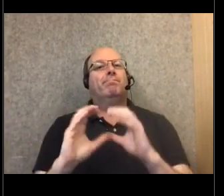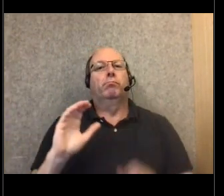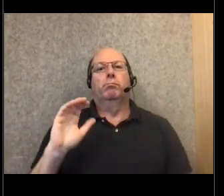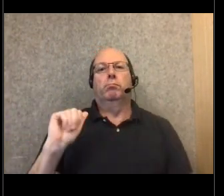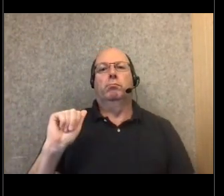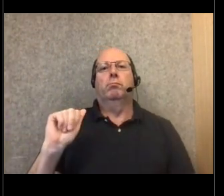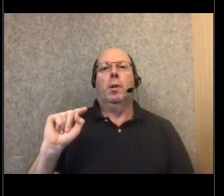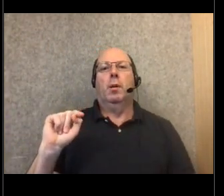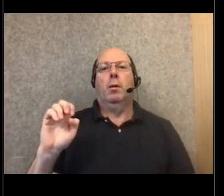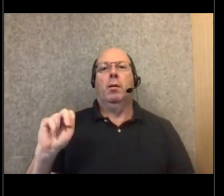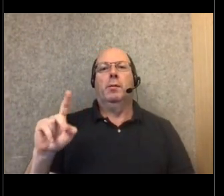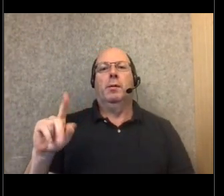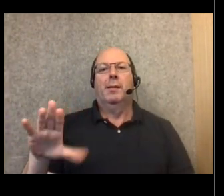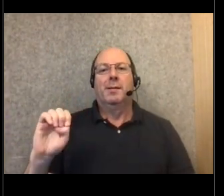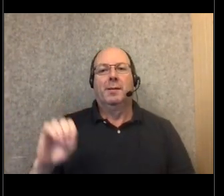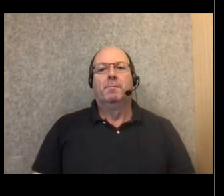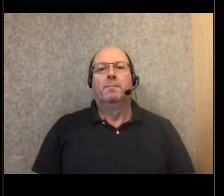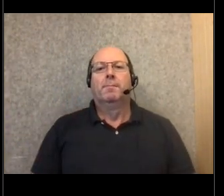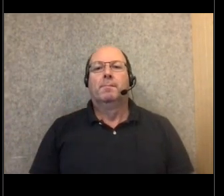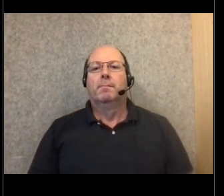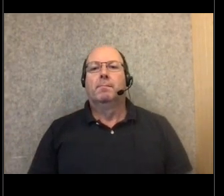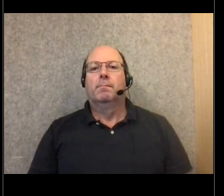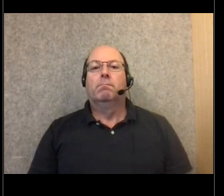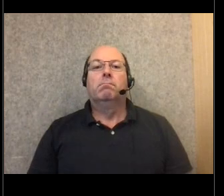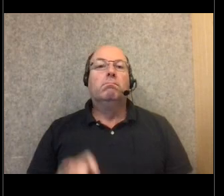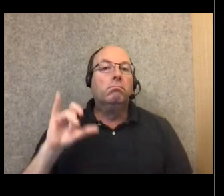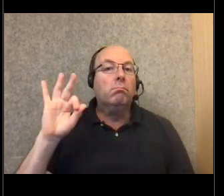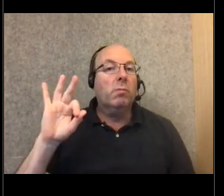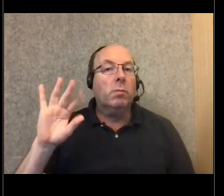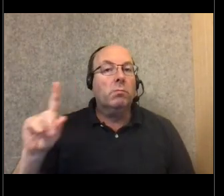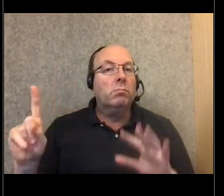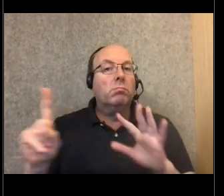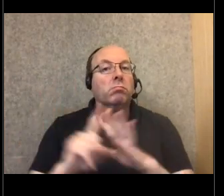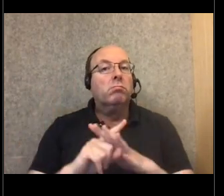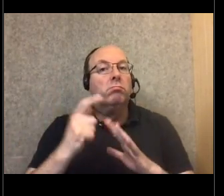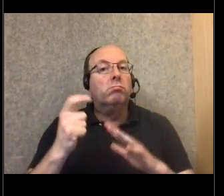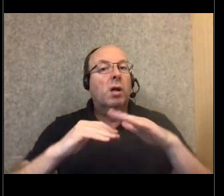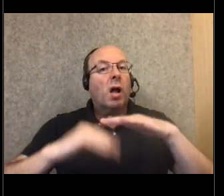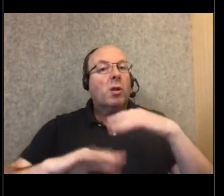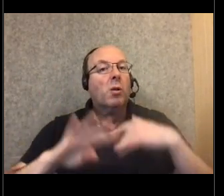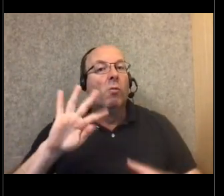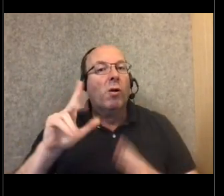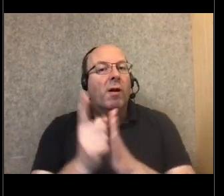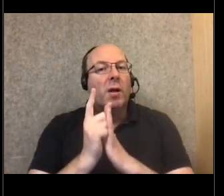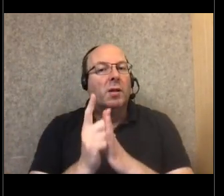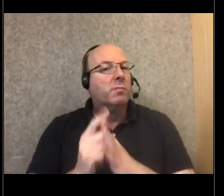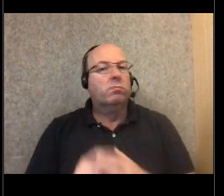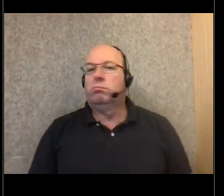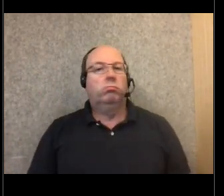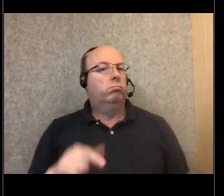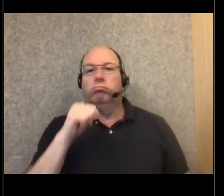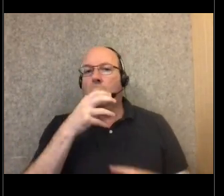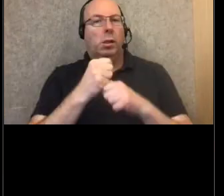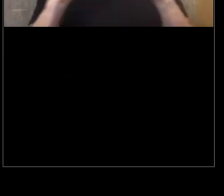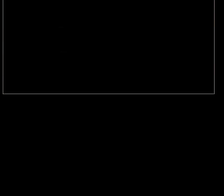If you attended for less than 45 minutes, you will not receive an attendance certificate.